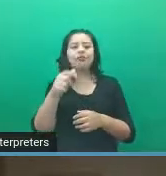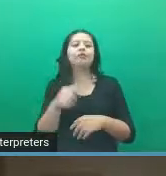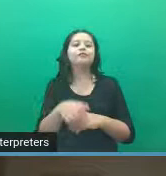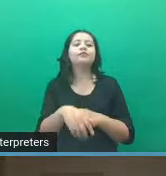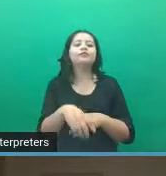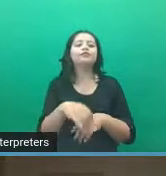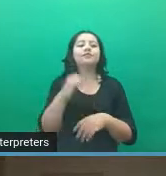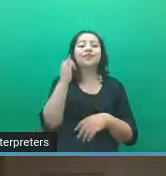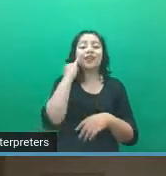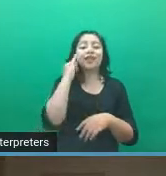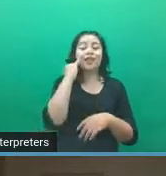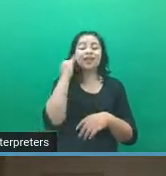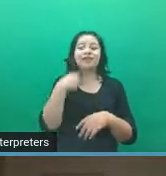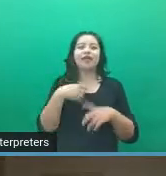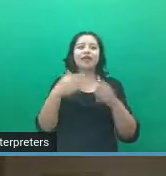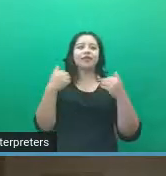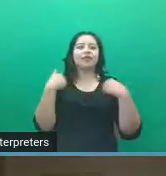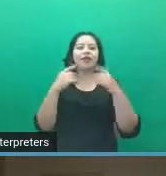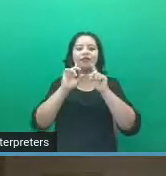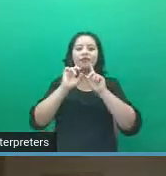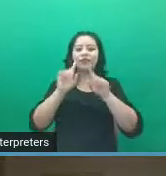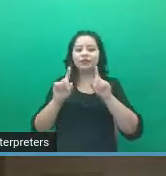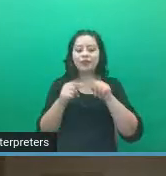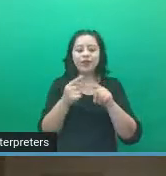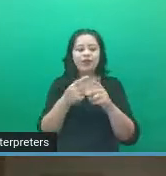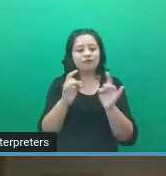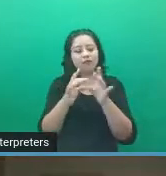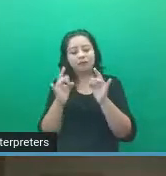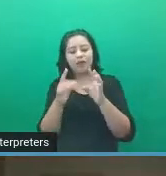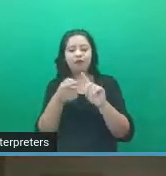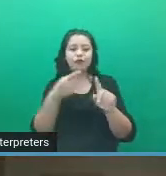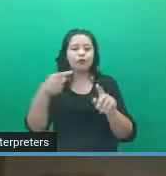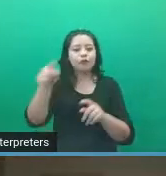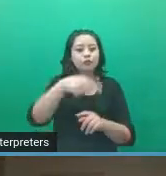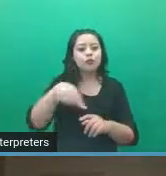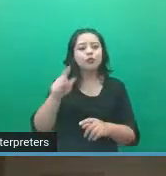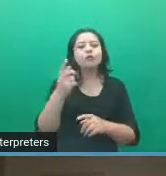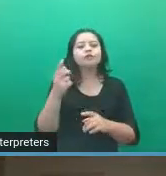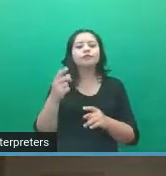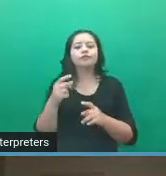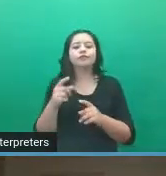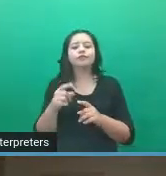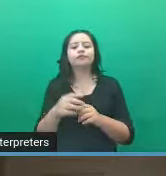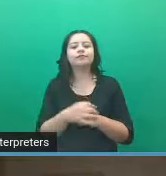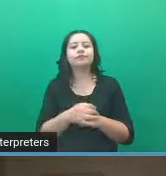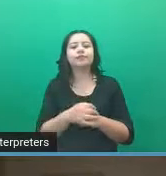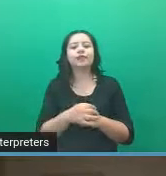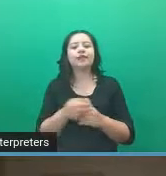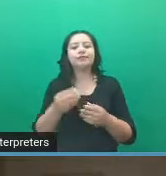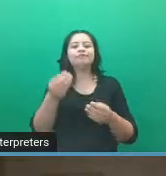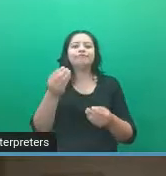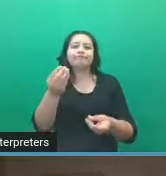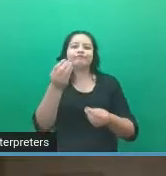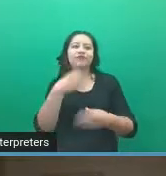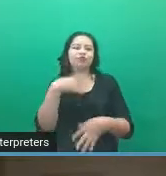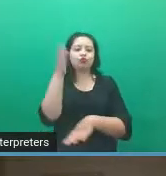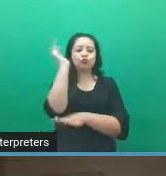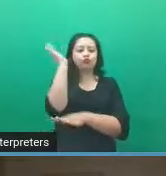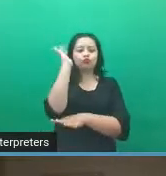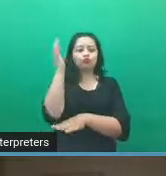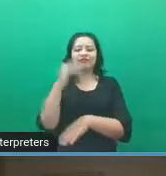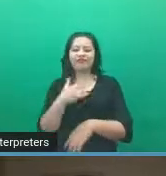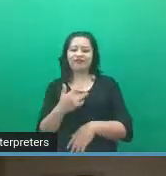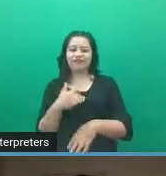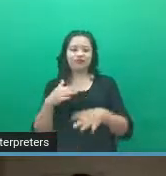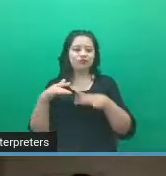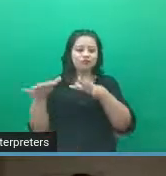opportunity to gather feedback in advance or live, online visitors can shape the conversation, and it gives presenters a feel for the room.